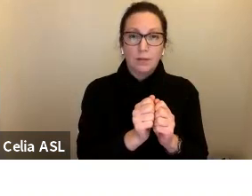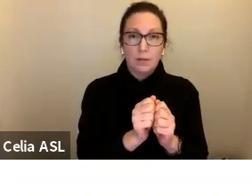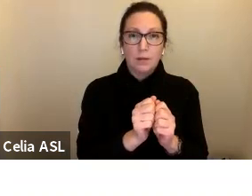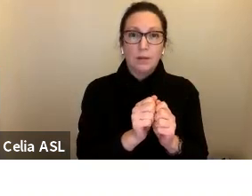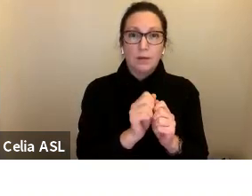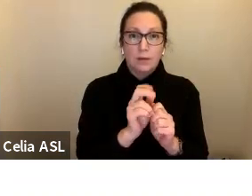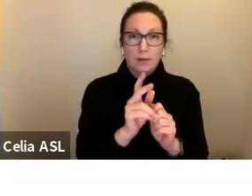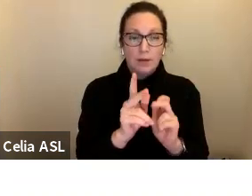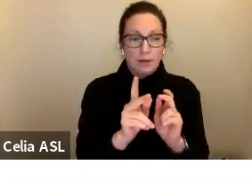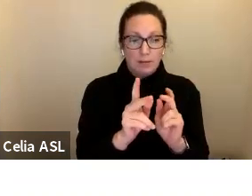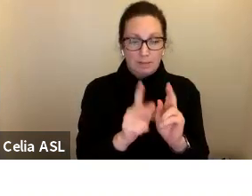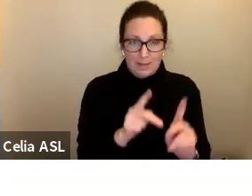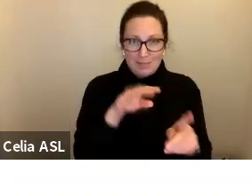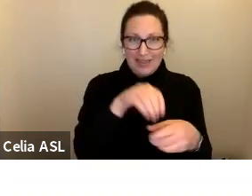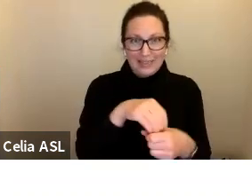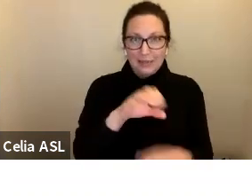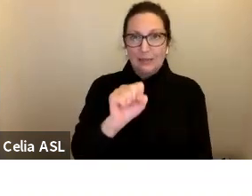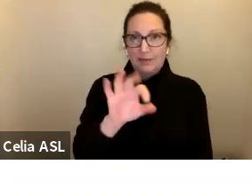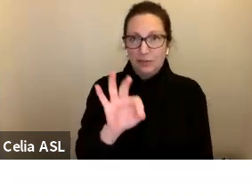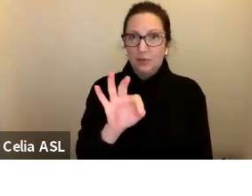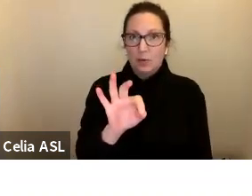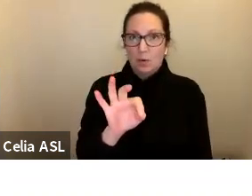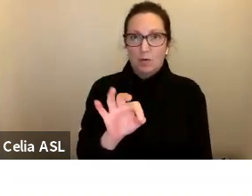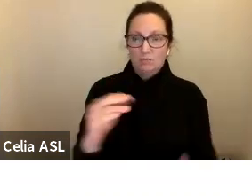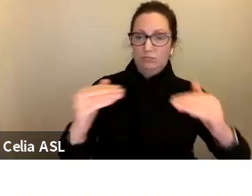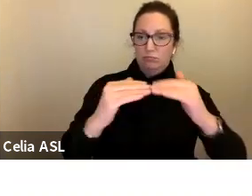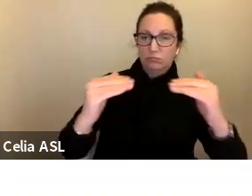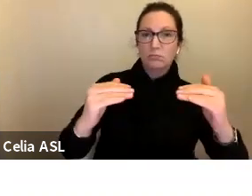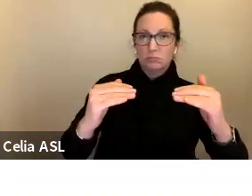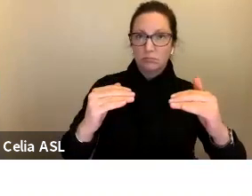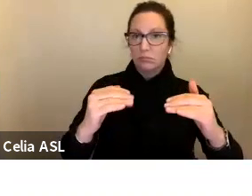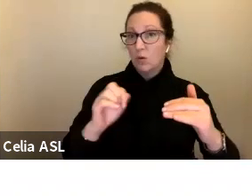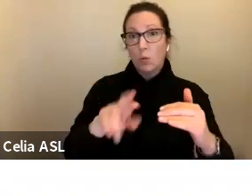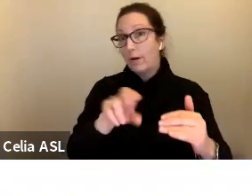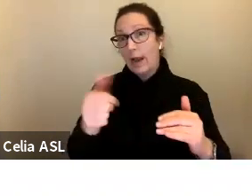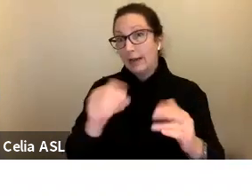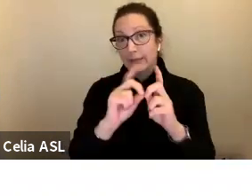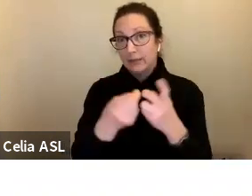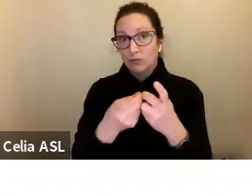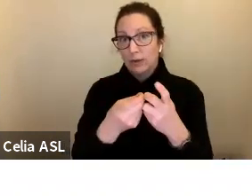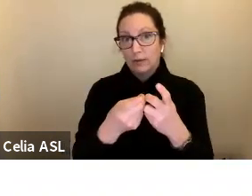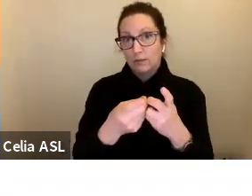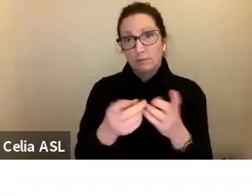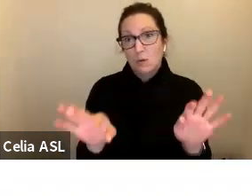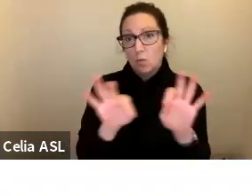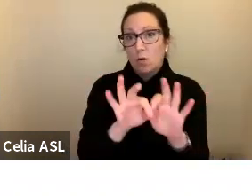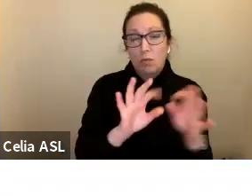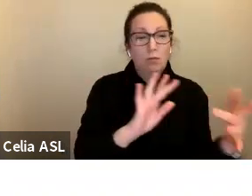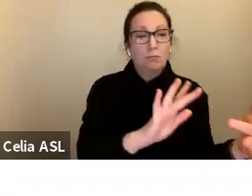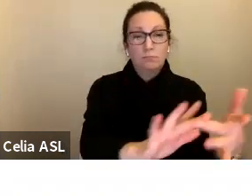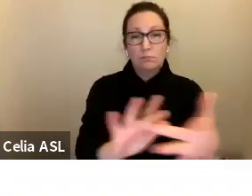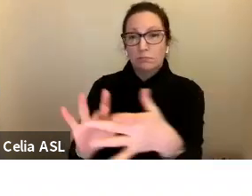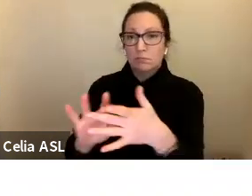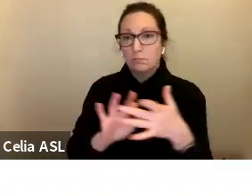committee in San Francisco, for that matter, in all of the districts we look at. Just another option.